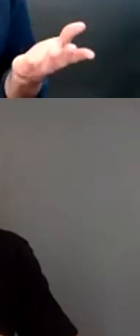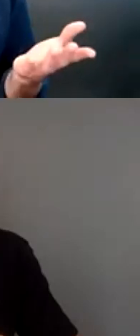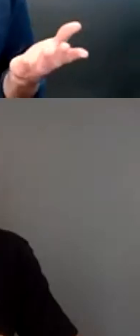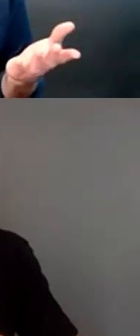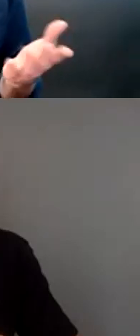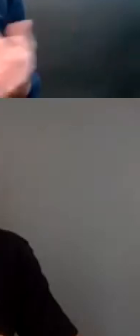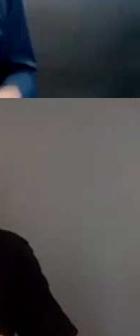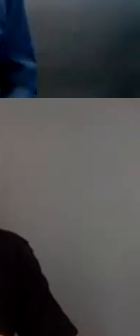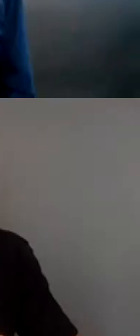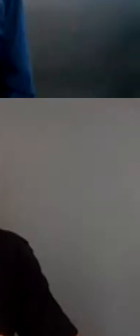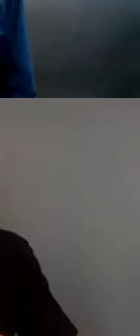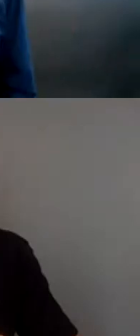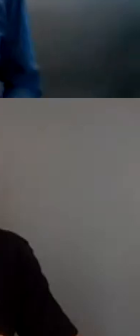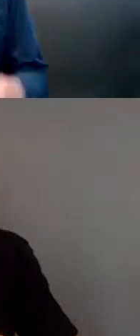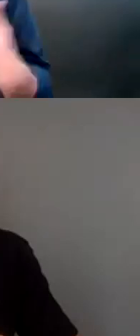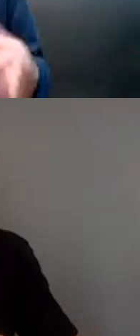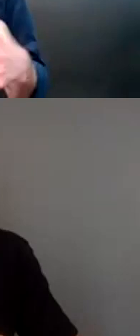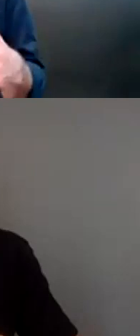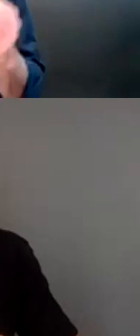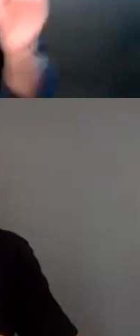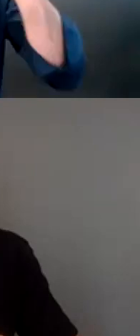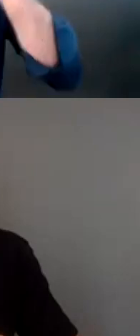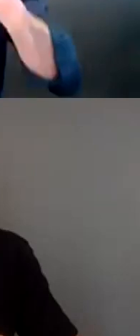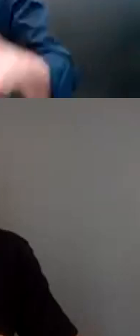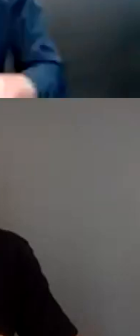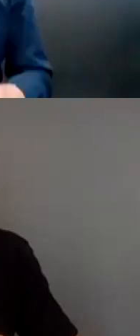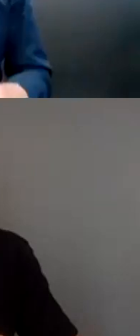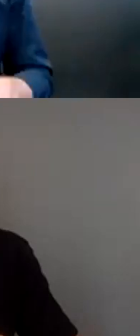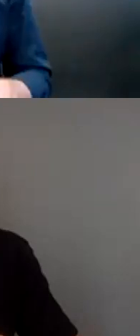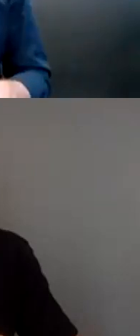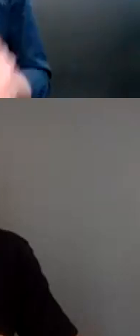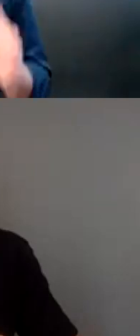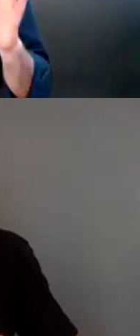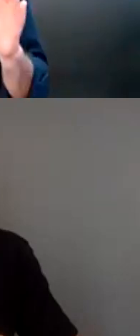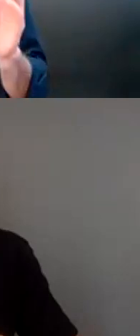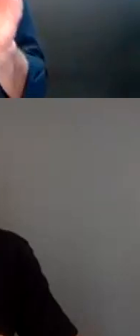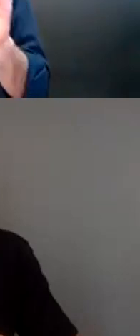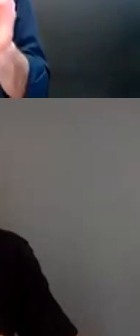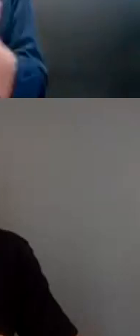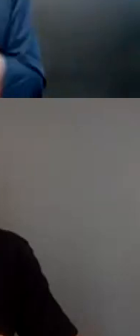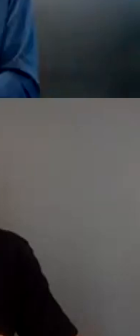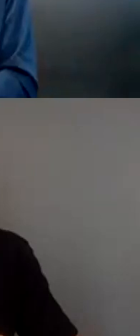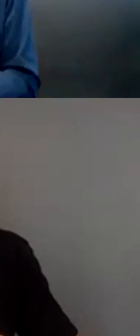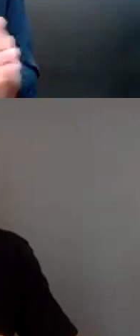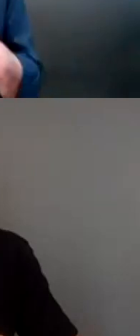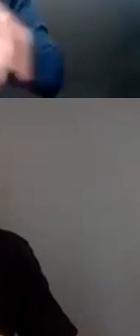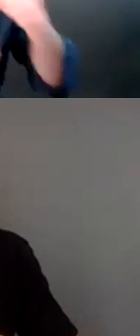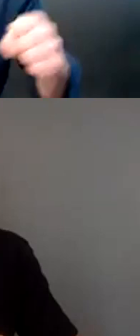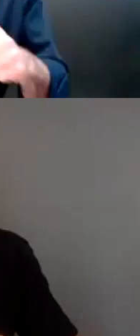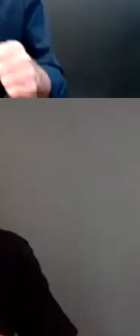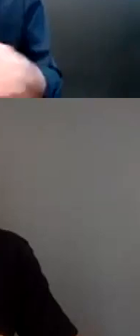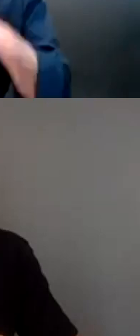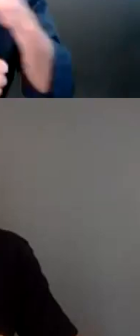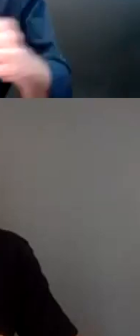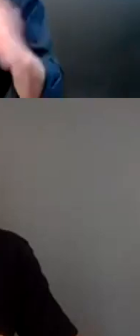their years. They've had a longer life, you know, experiences, and, you know, taking the time to like, let's go through that biography as you were talking about, to figure